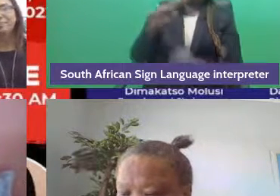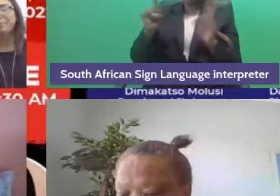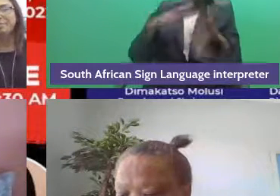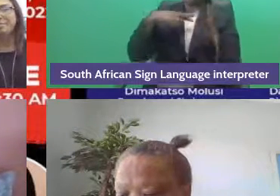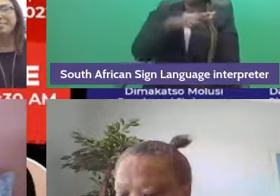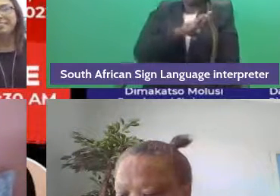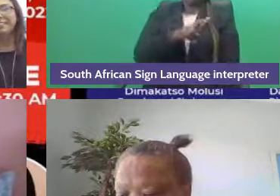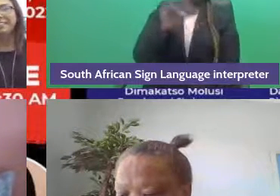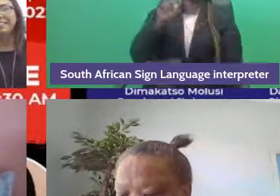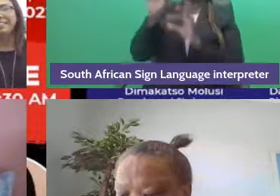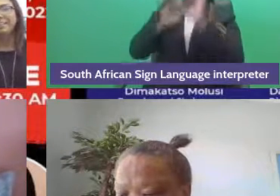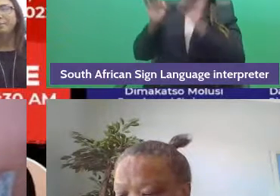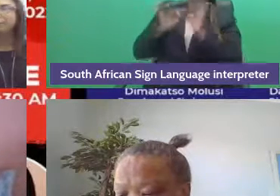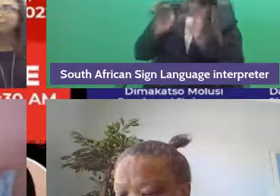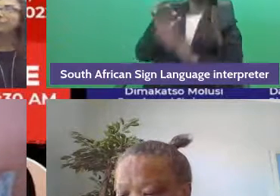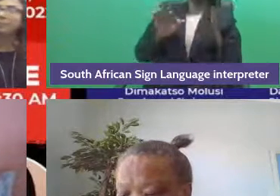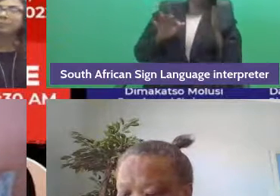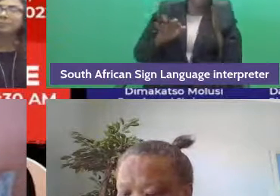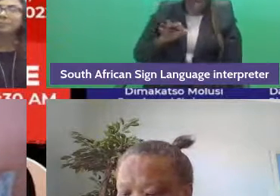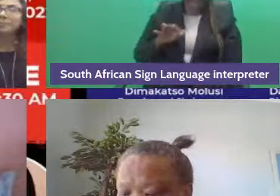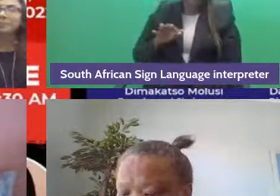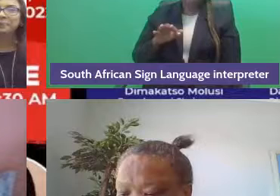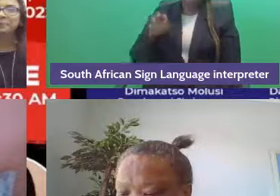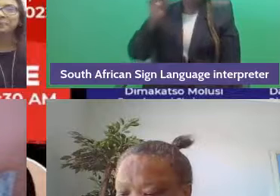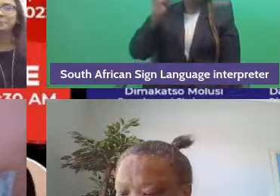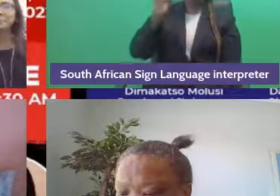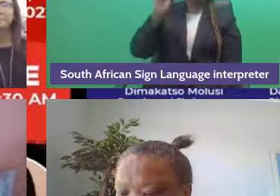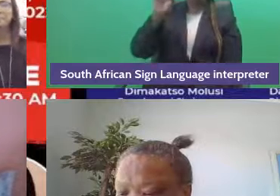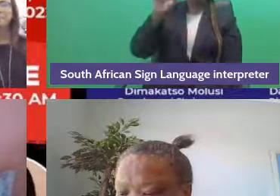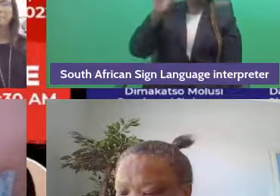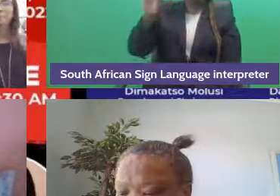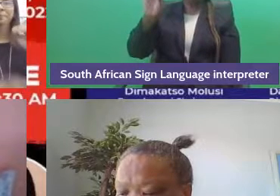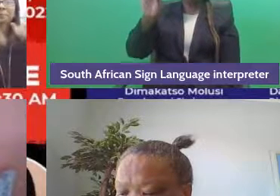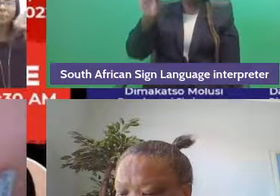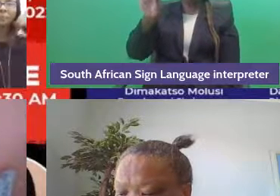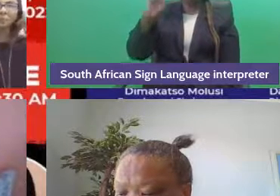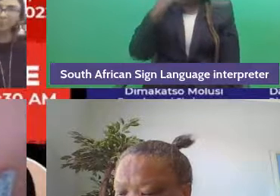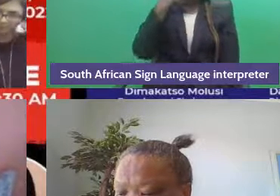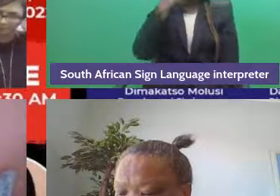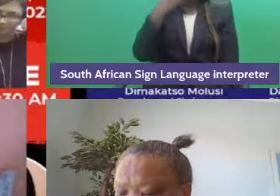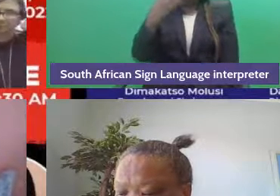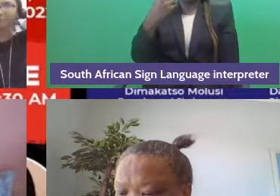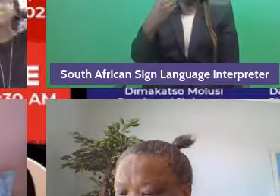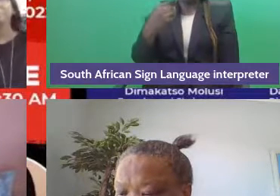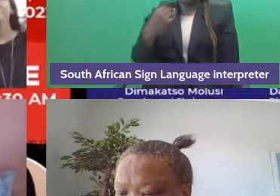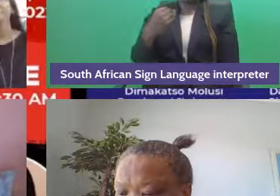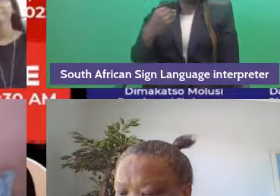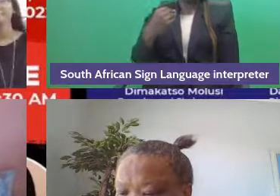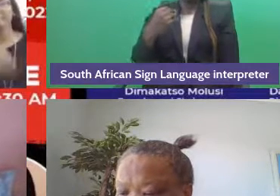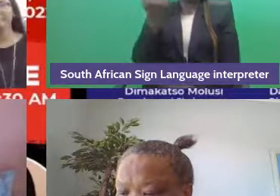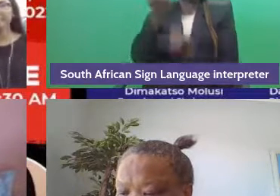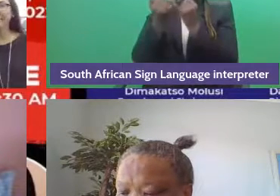they explained to me that Wolf is Pretty Wolf, Shona Wolf. So that has been my